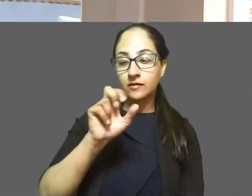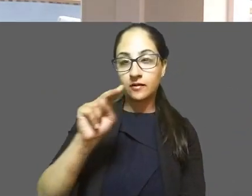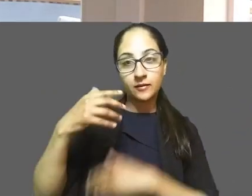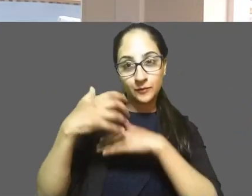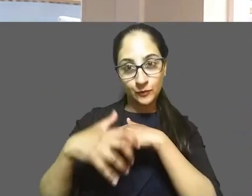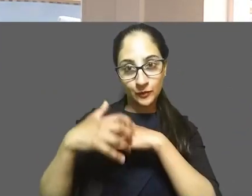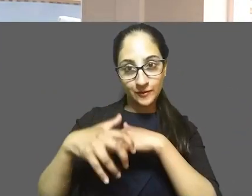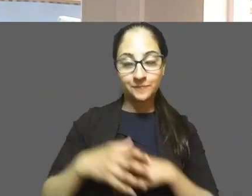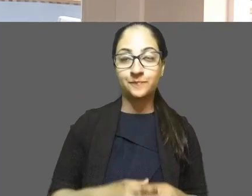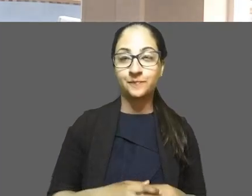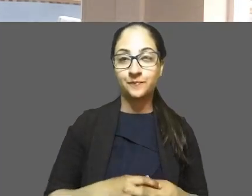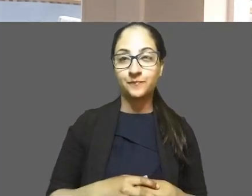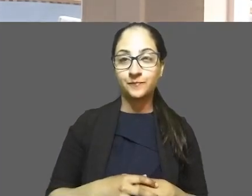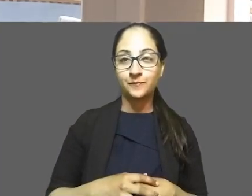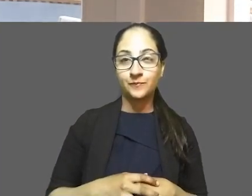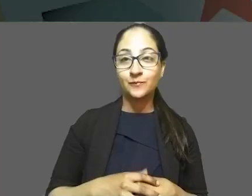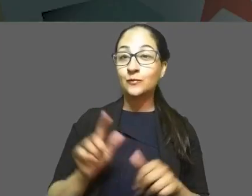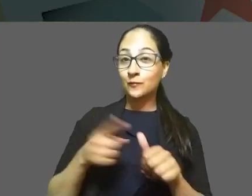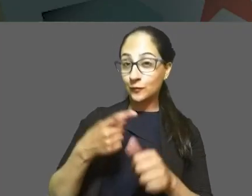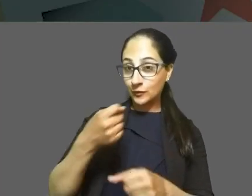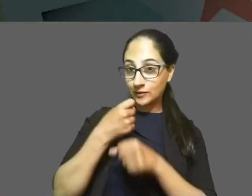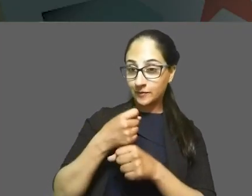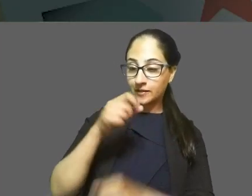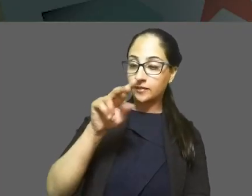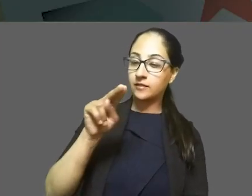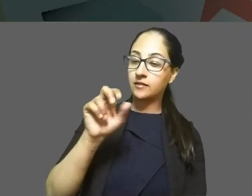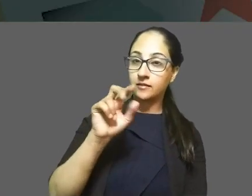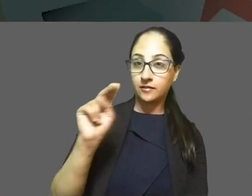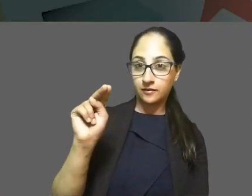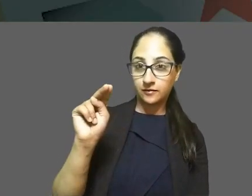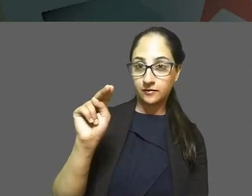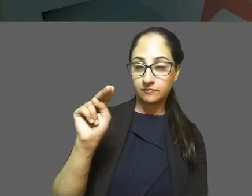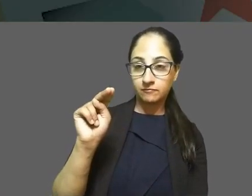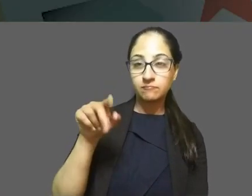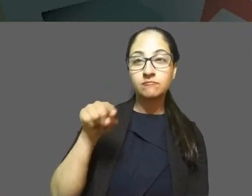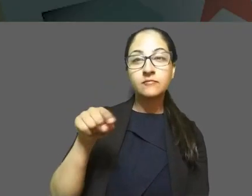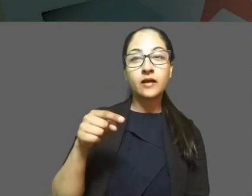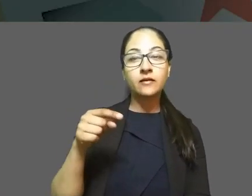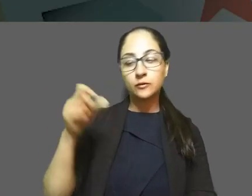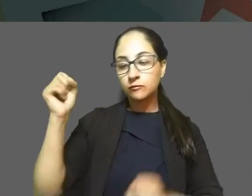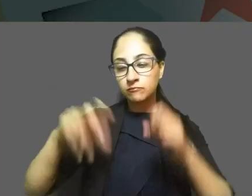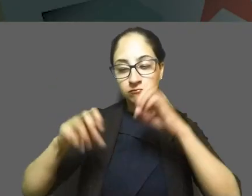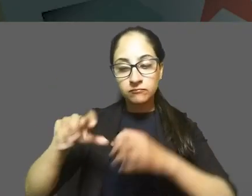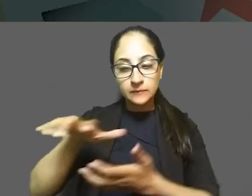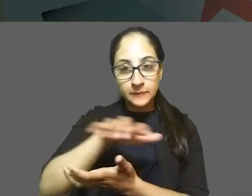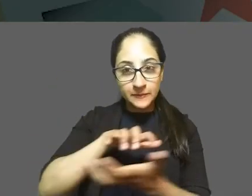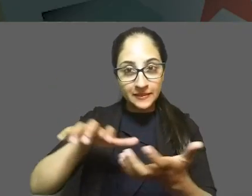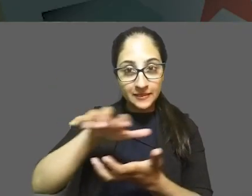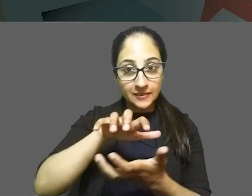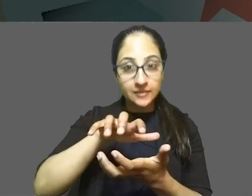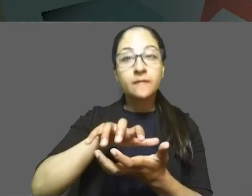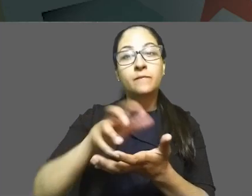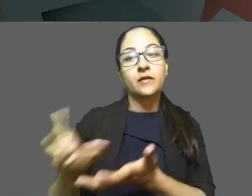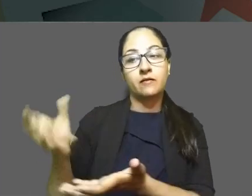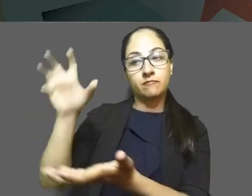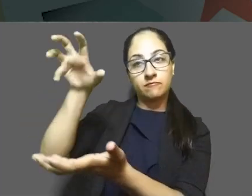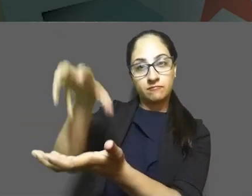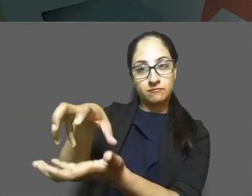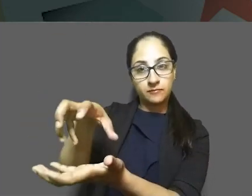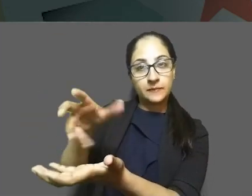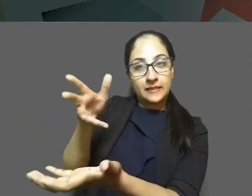get started with the skillet naan and forming the dough, just because we have to let the dough rest.